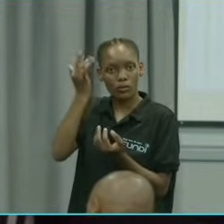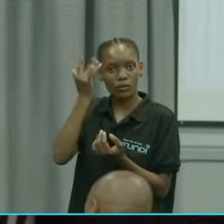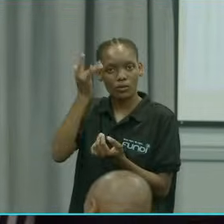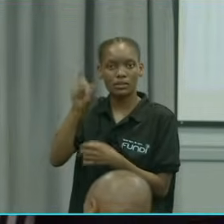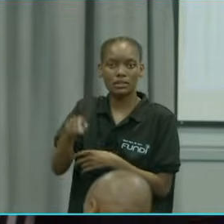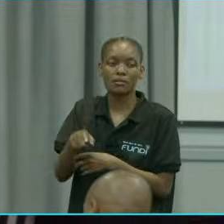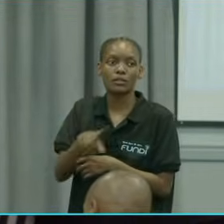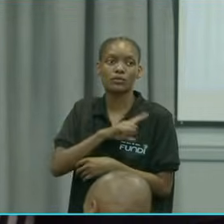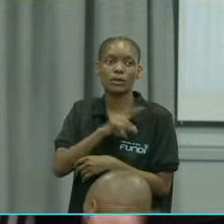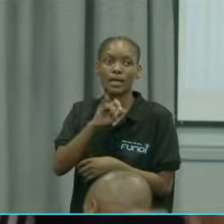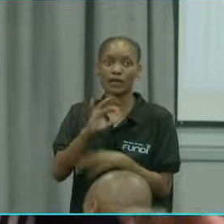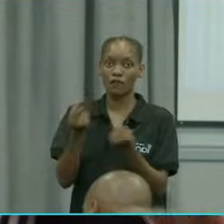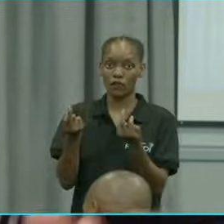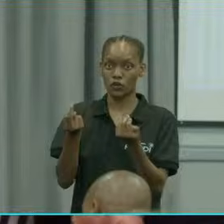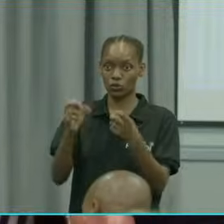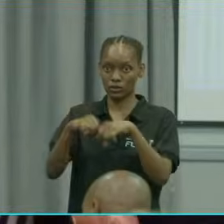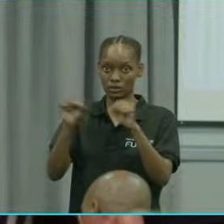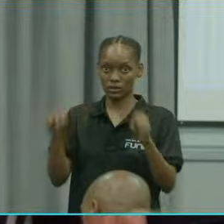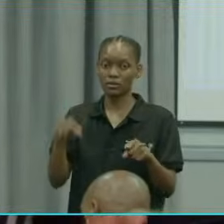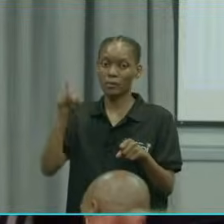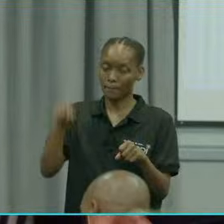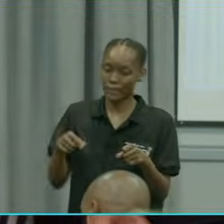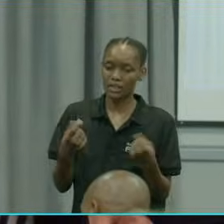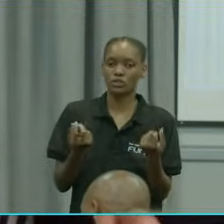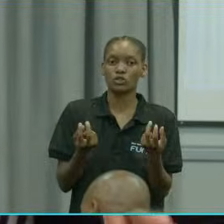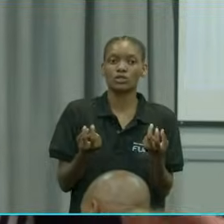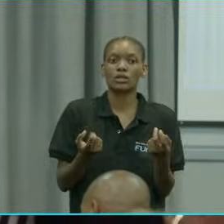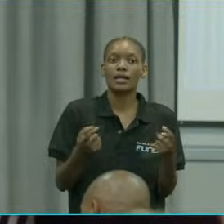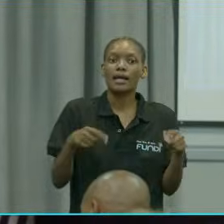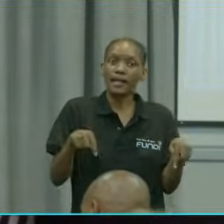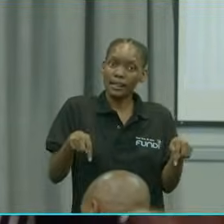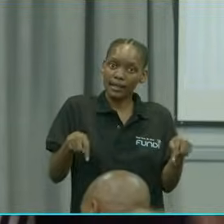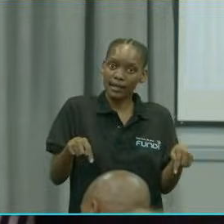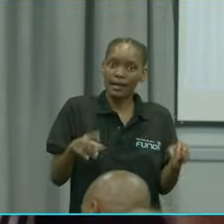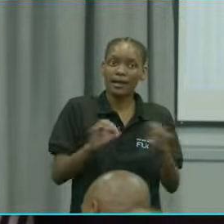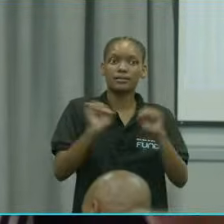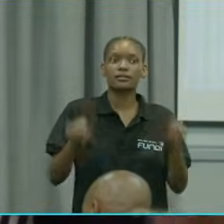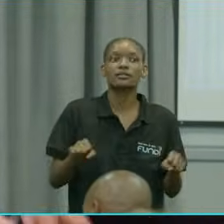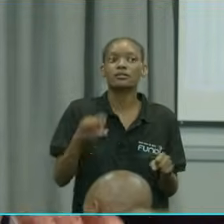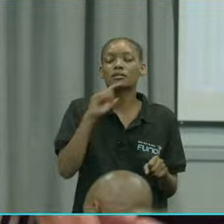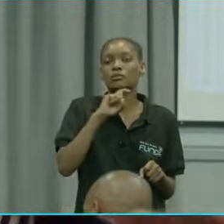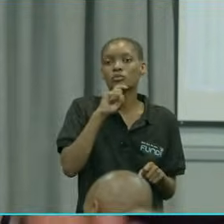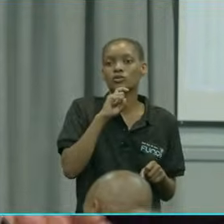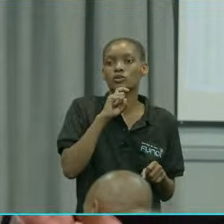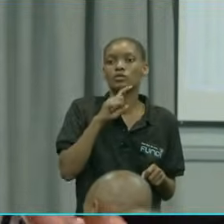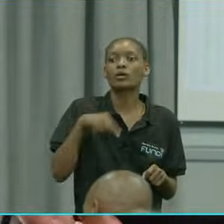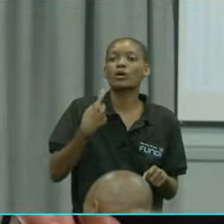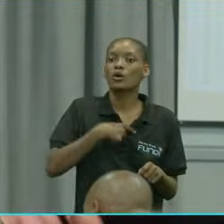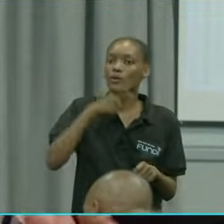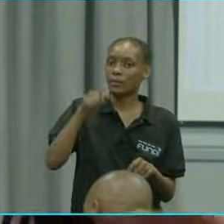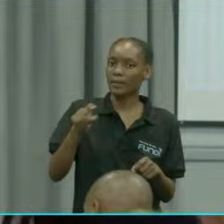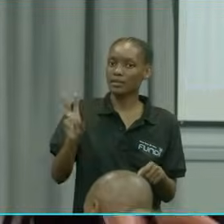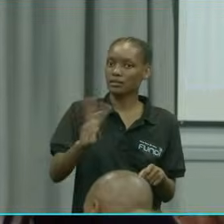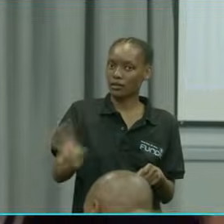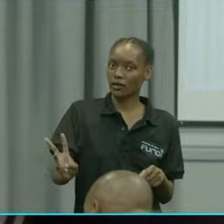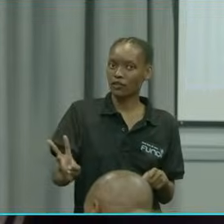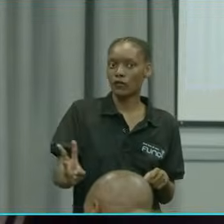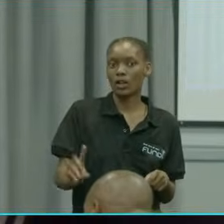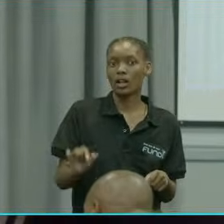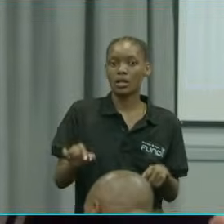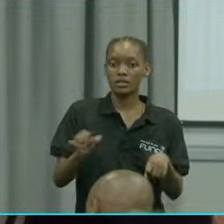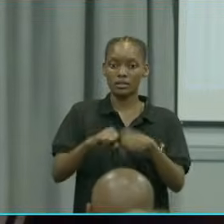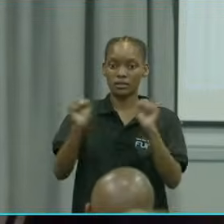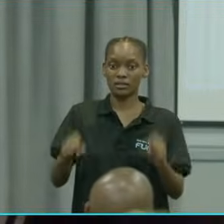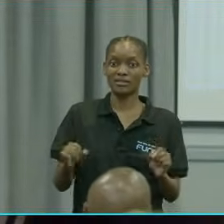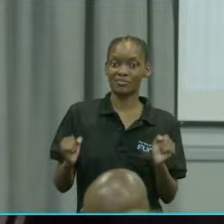a new system, we have to use the current system, but we must be careful not to strengthen the current system such that it gives us